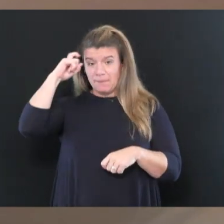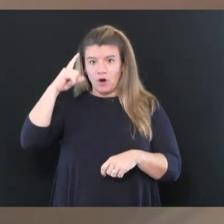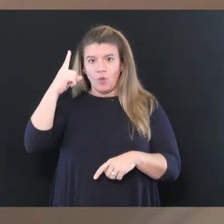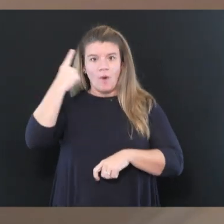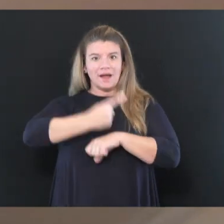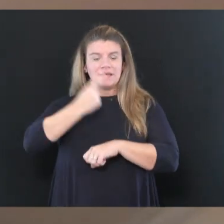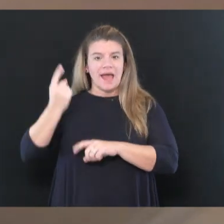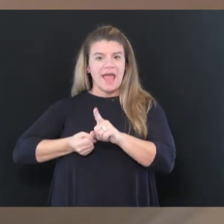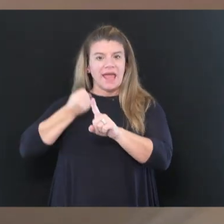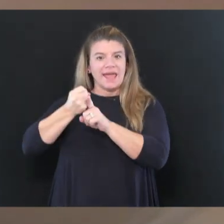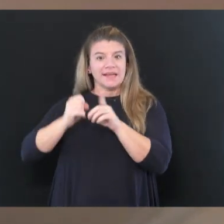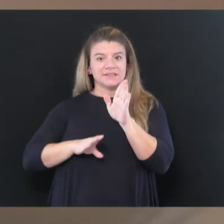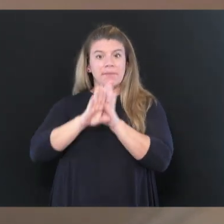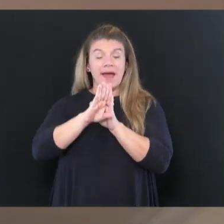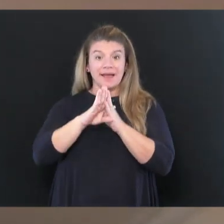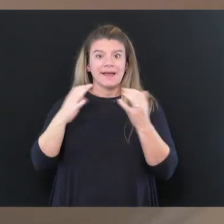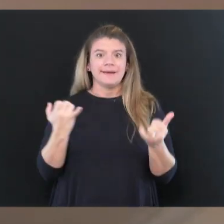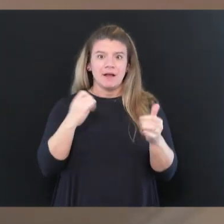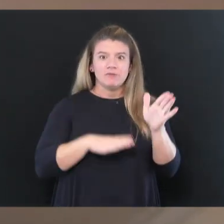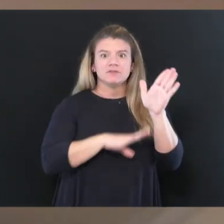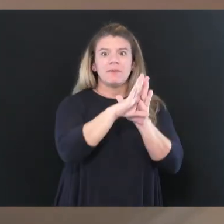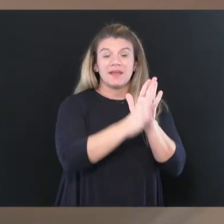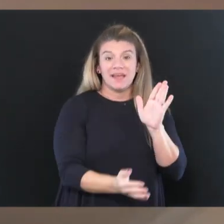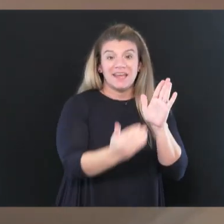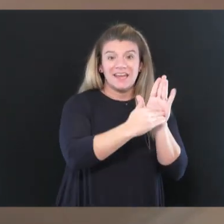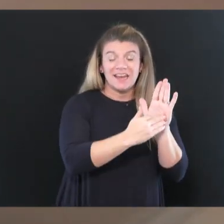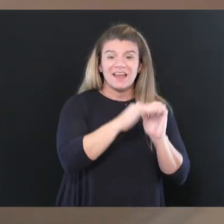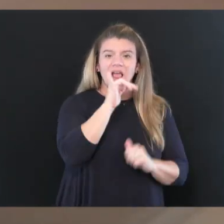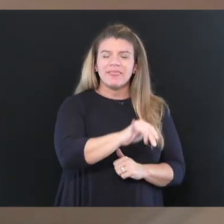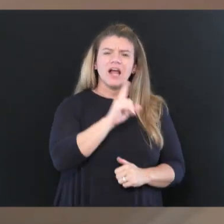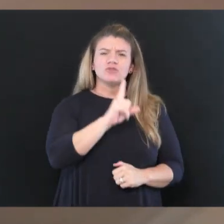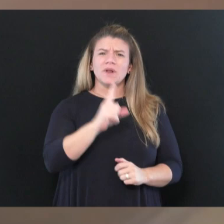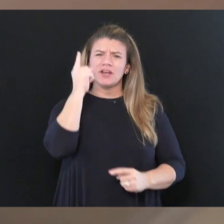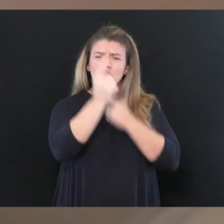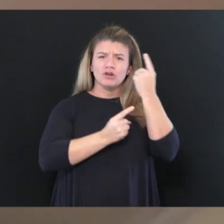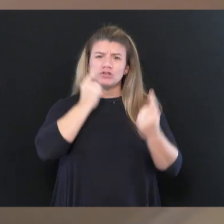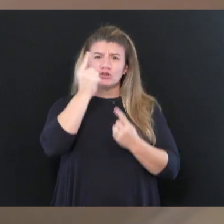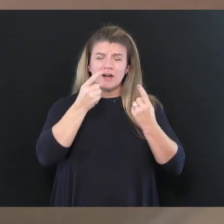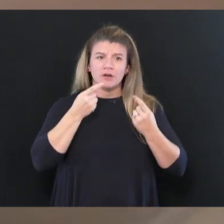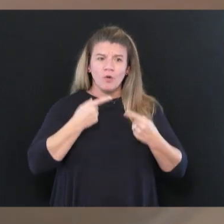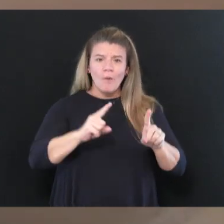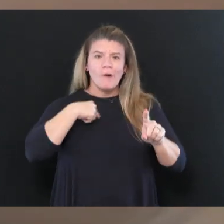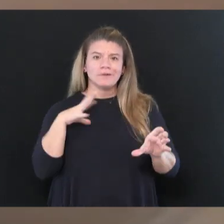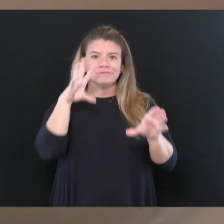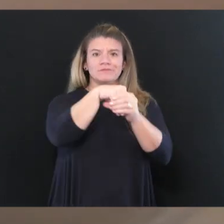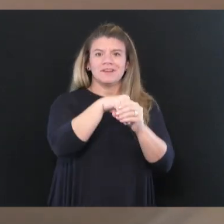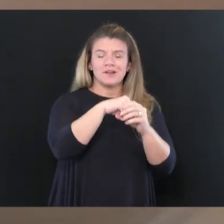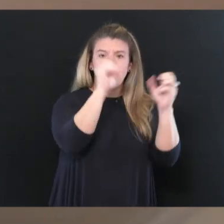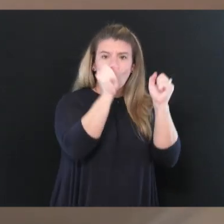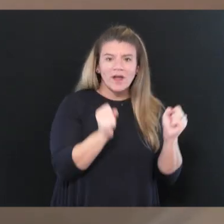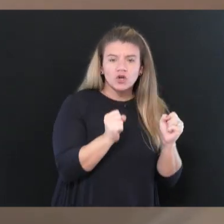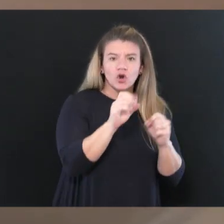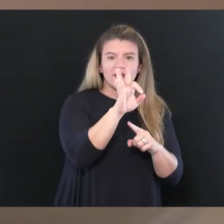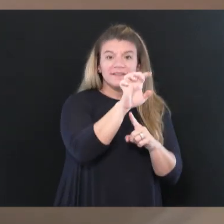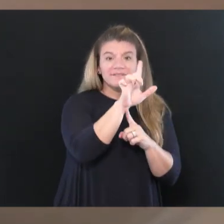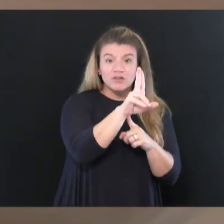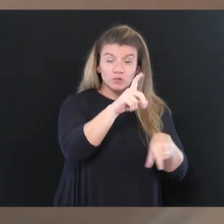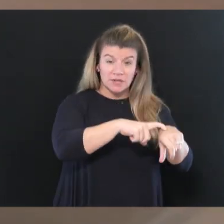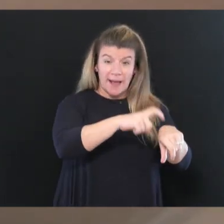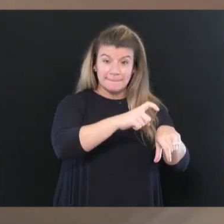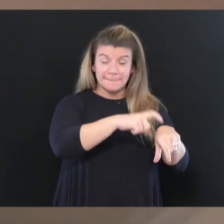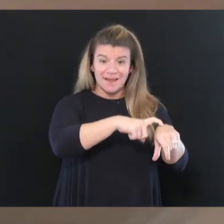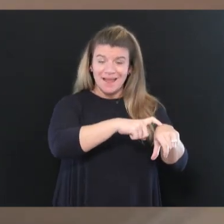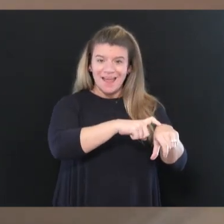really concerning even more going into the winter and the flu season is the distribution